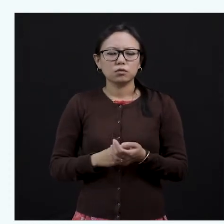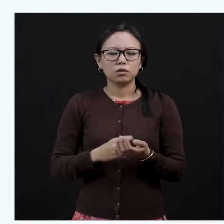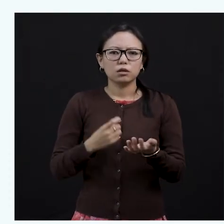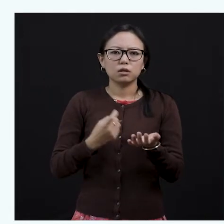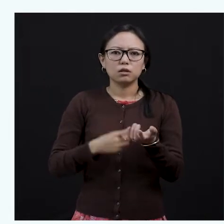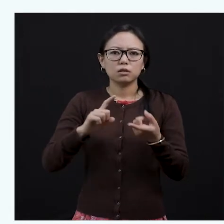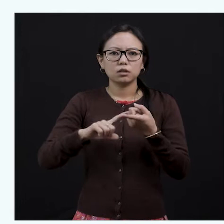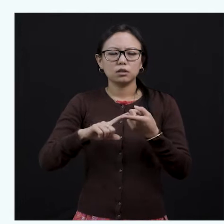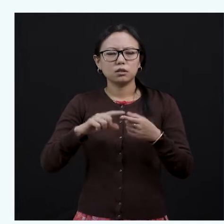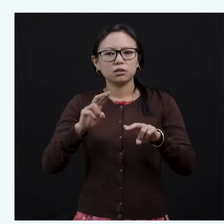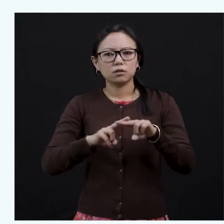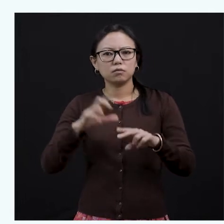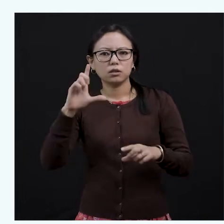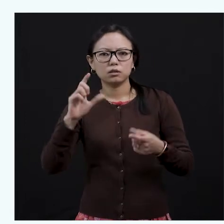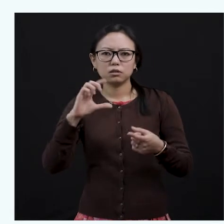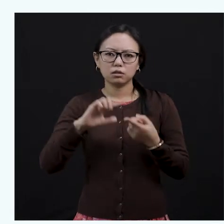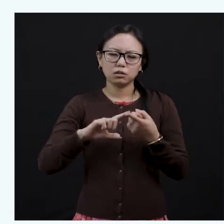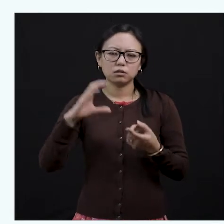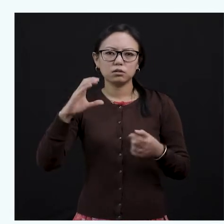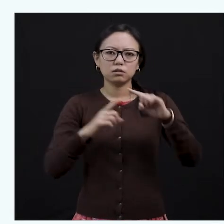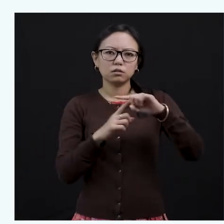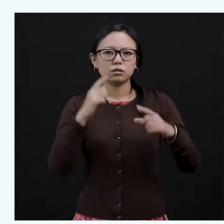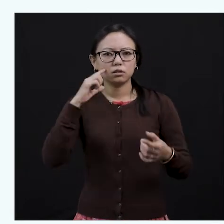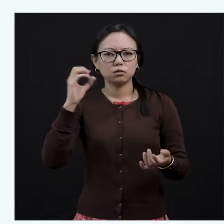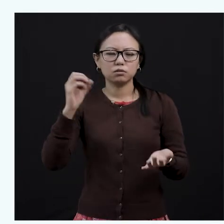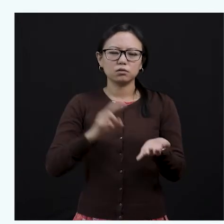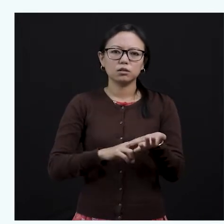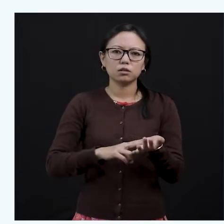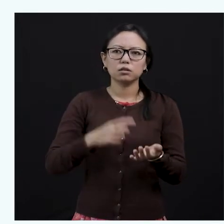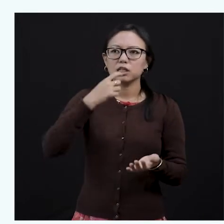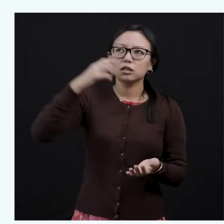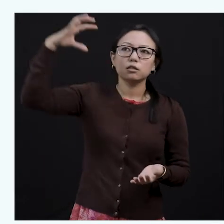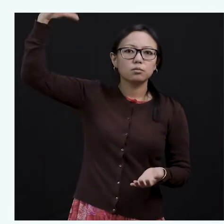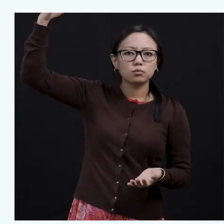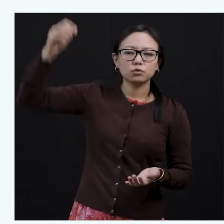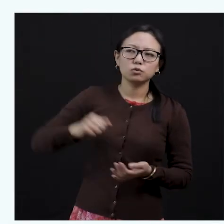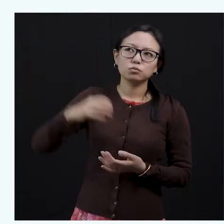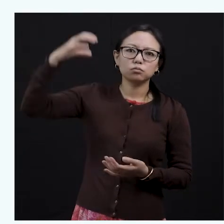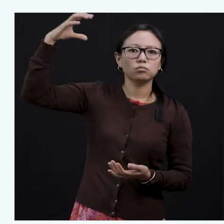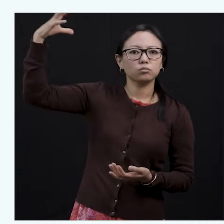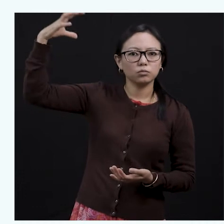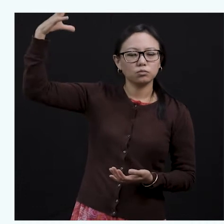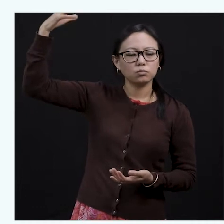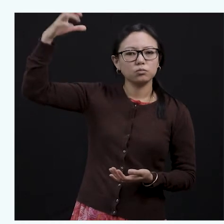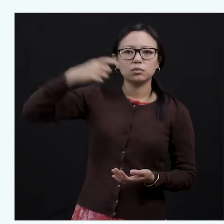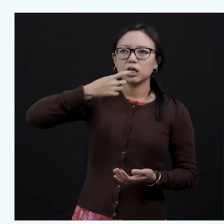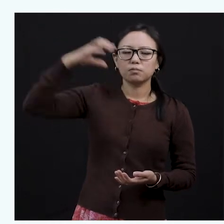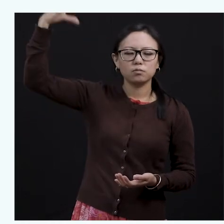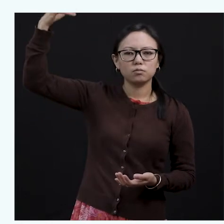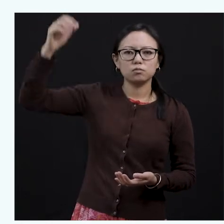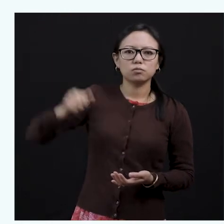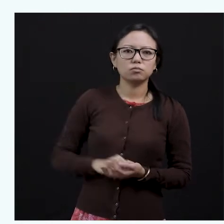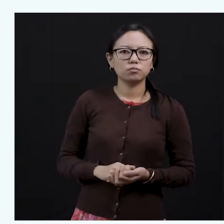of the light, because of the brightness of the moon, even the night seems little brighter, right? I'm sure you